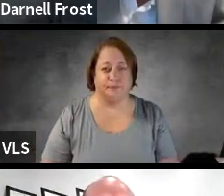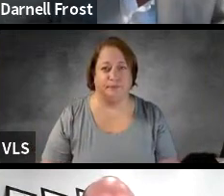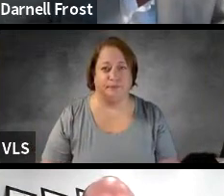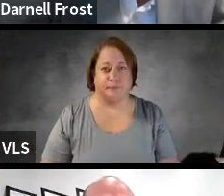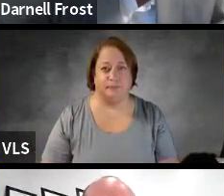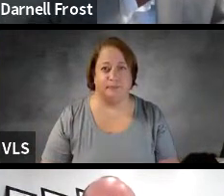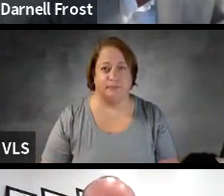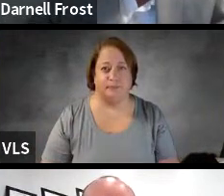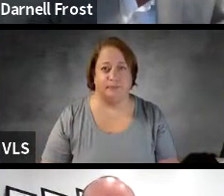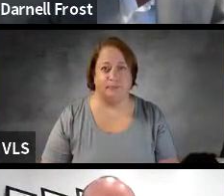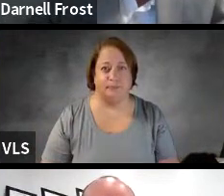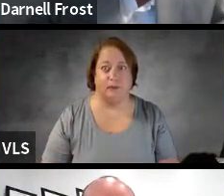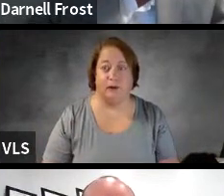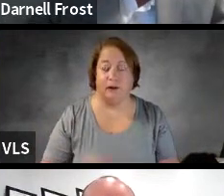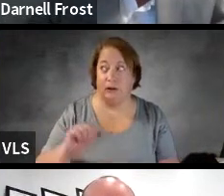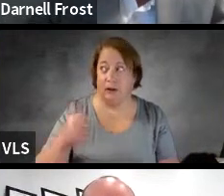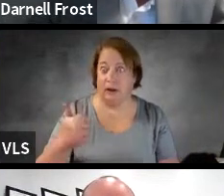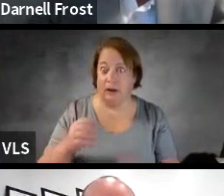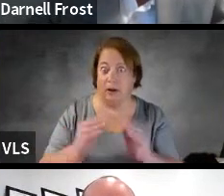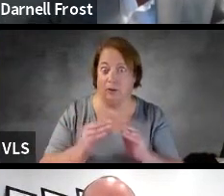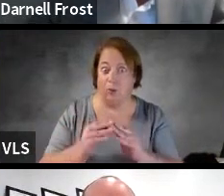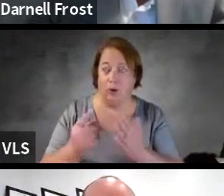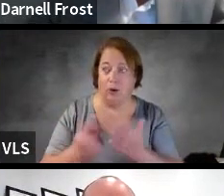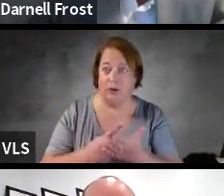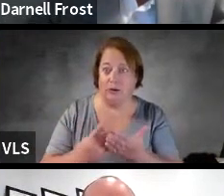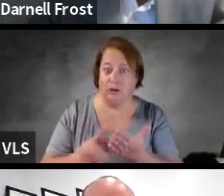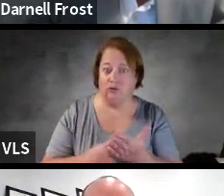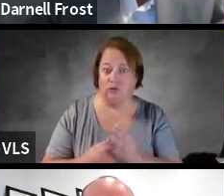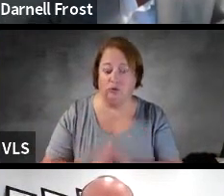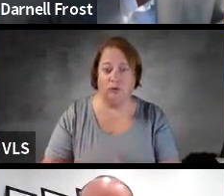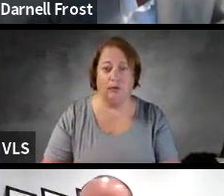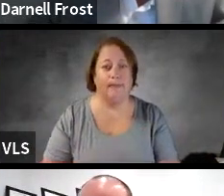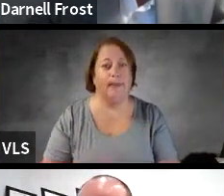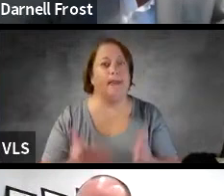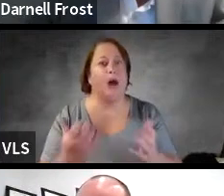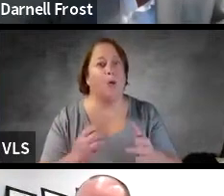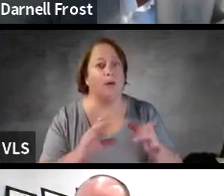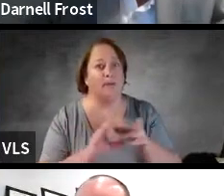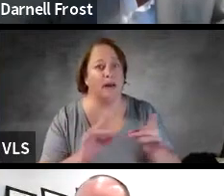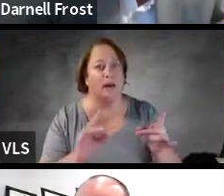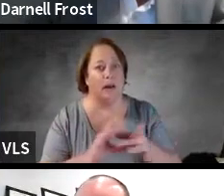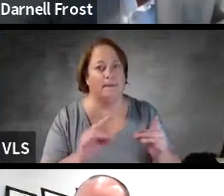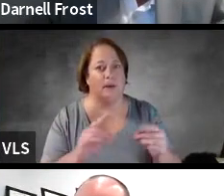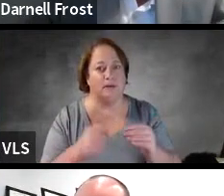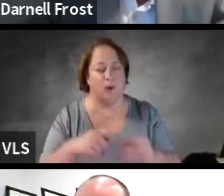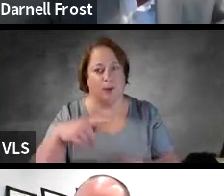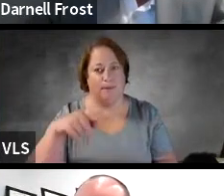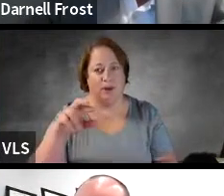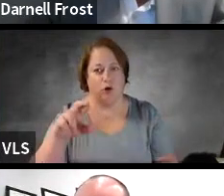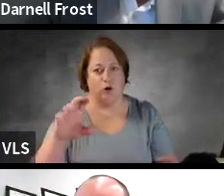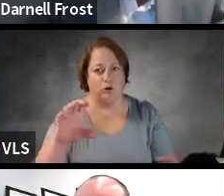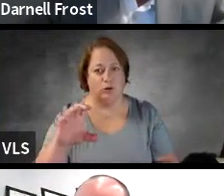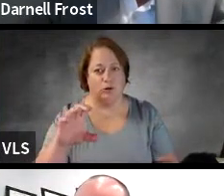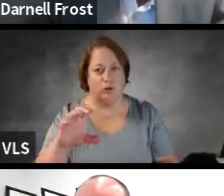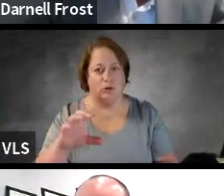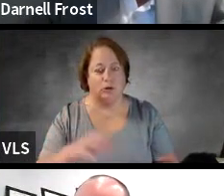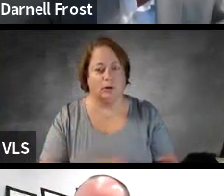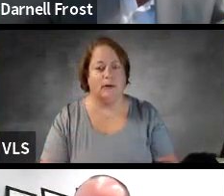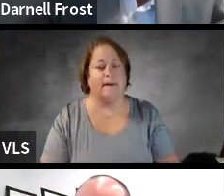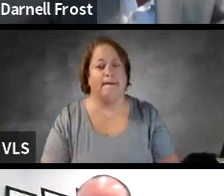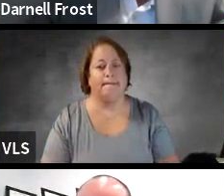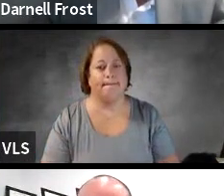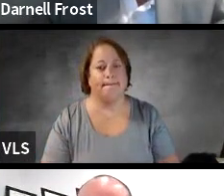Is there any further discussion? I wanted to make a couple of comments about the PRC, the Public Review